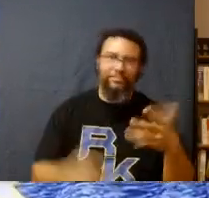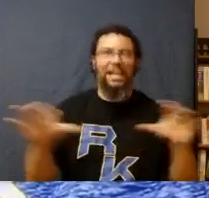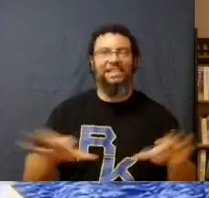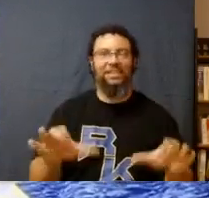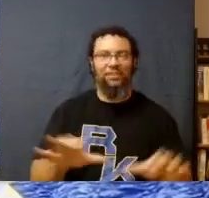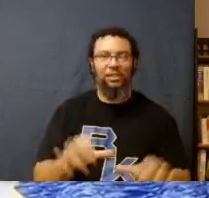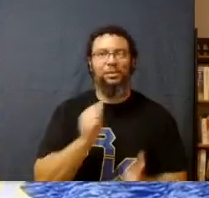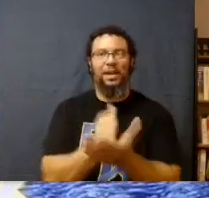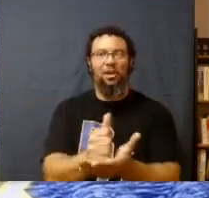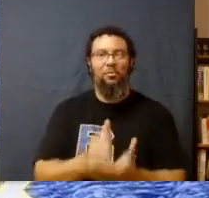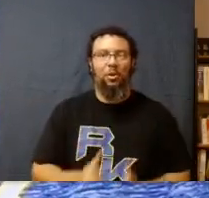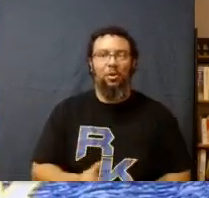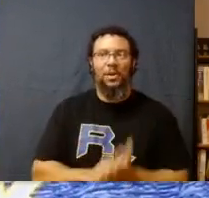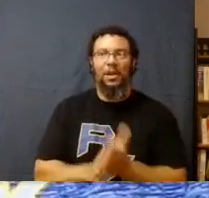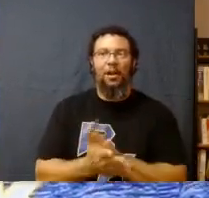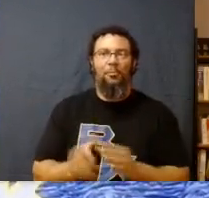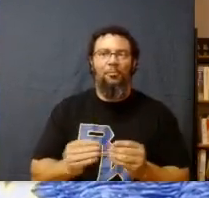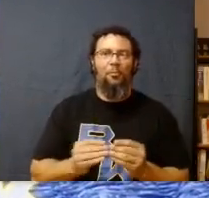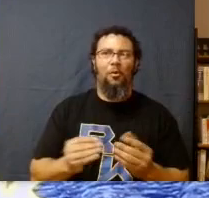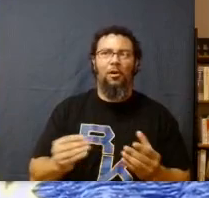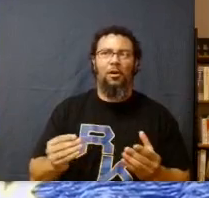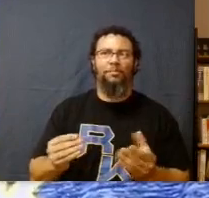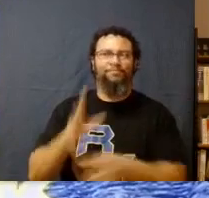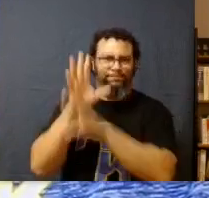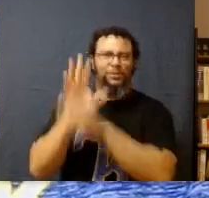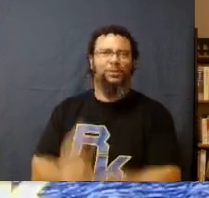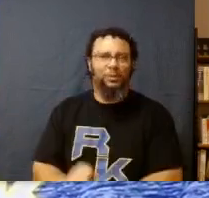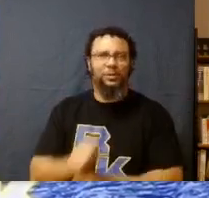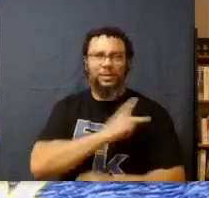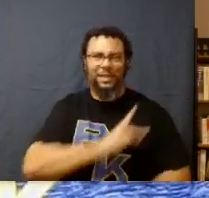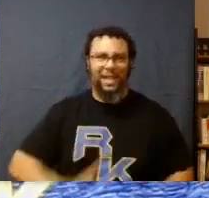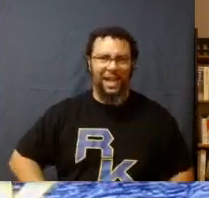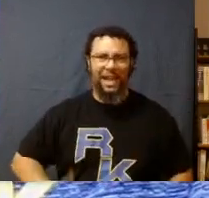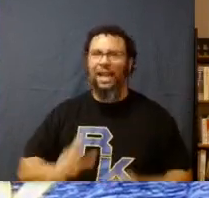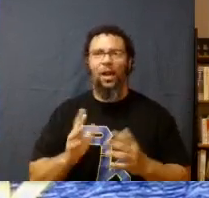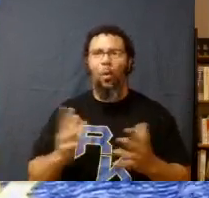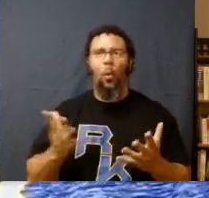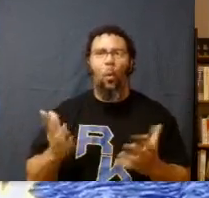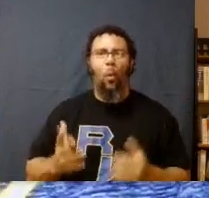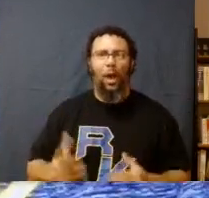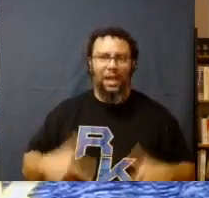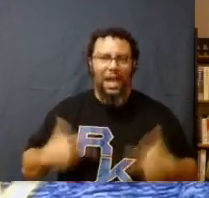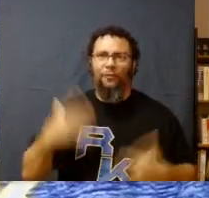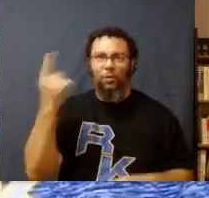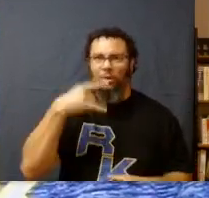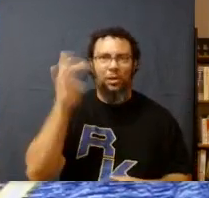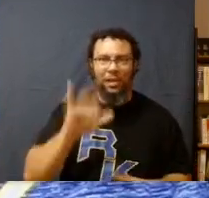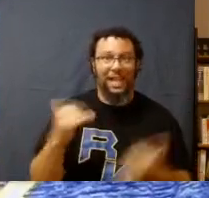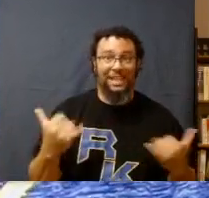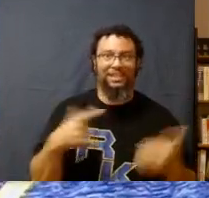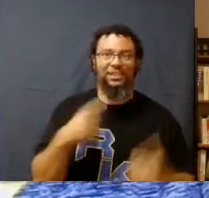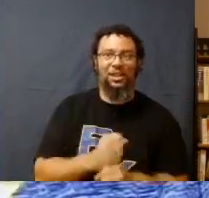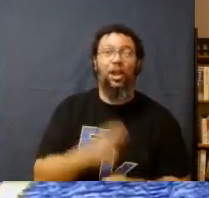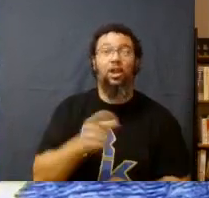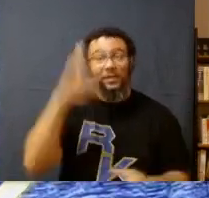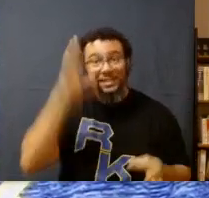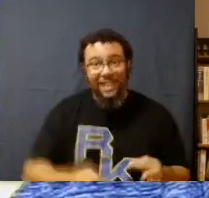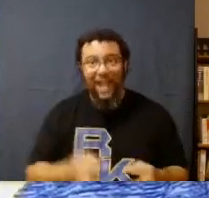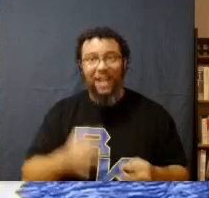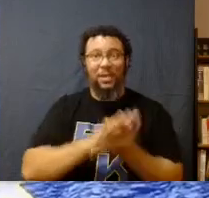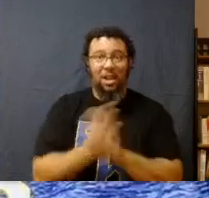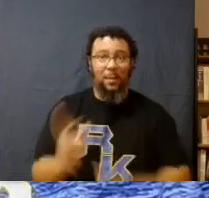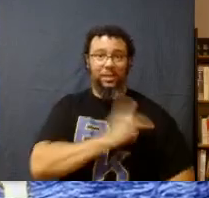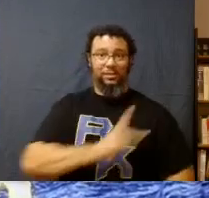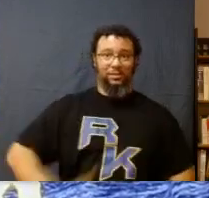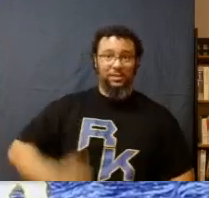bit more acclimated to what life is going to be like this year, especially here at King High School. You've chosen to become a general. You've chosen to attend one of